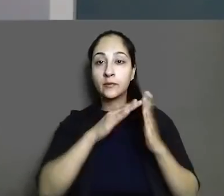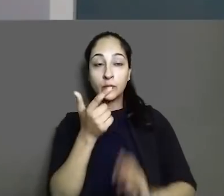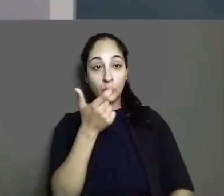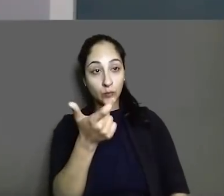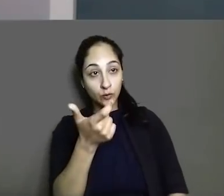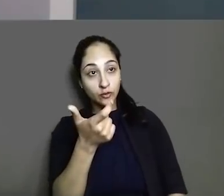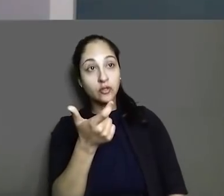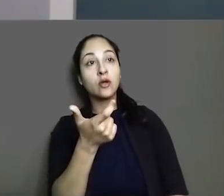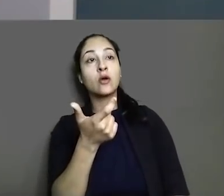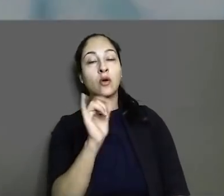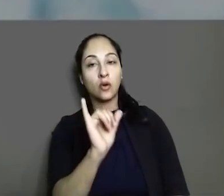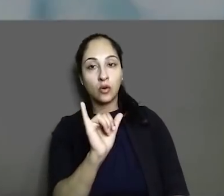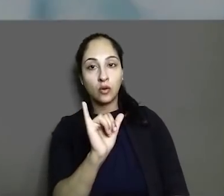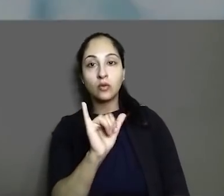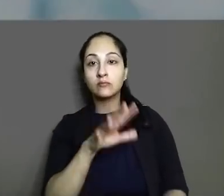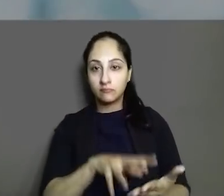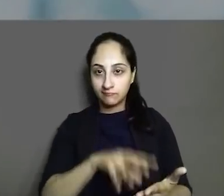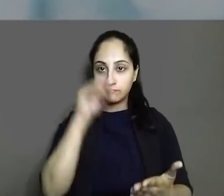their families.